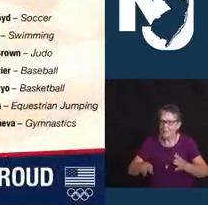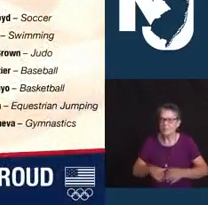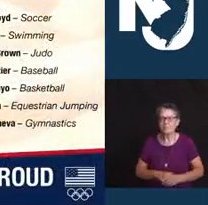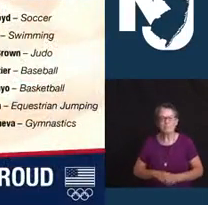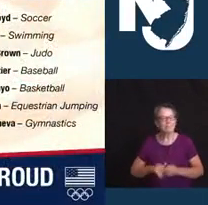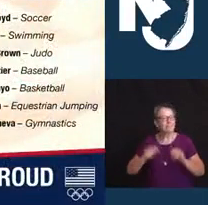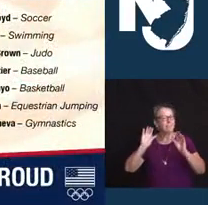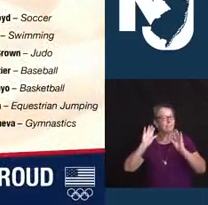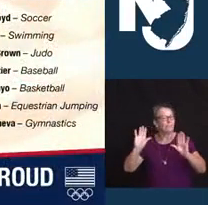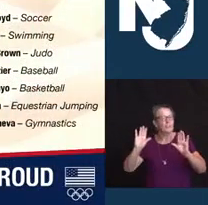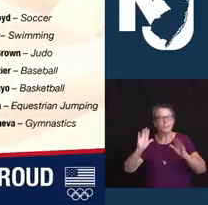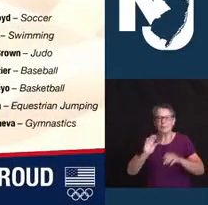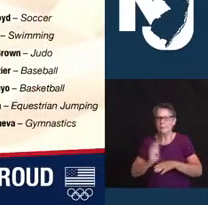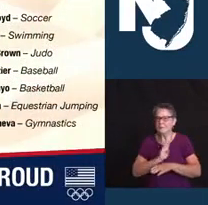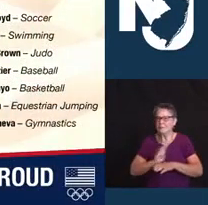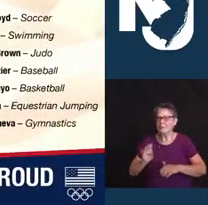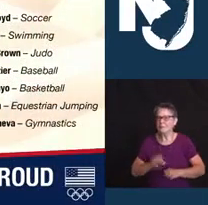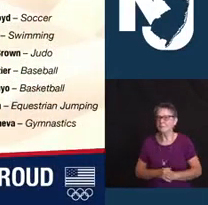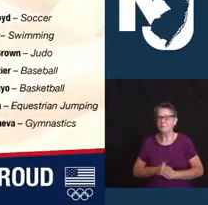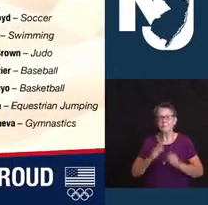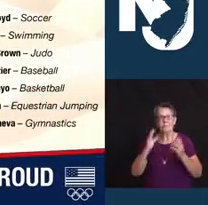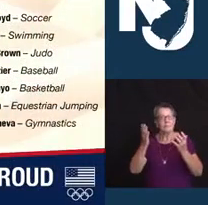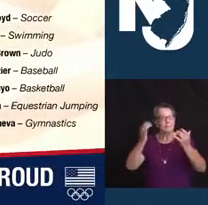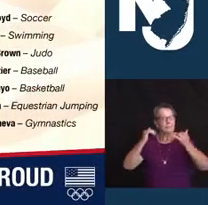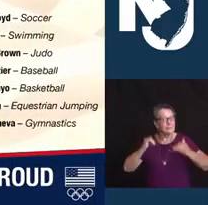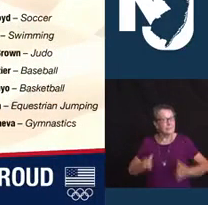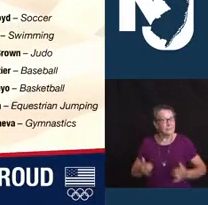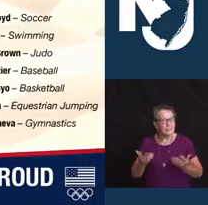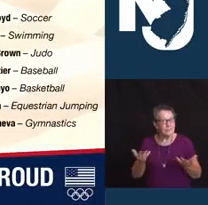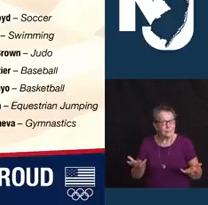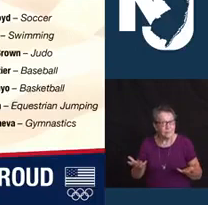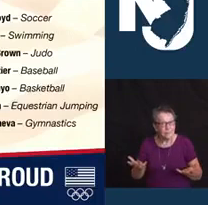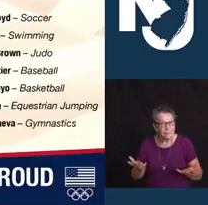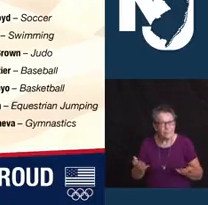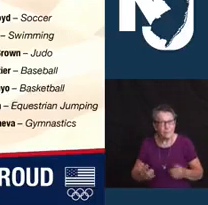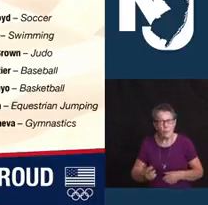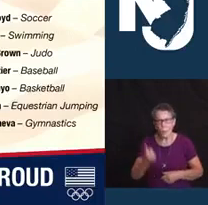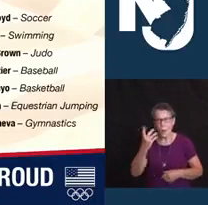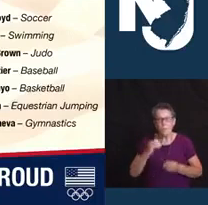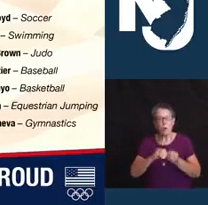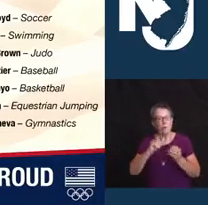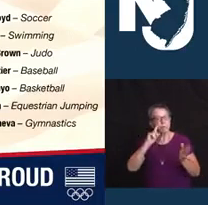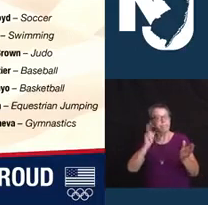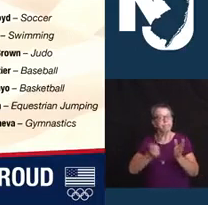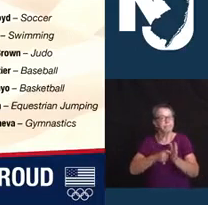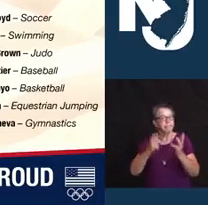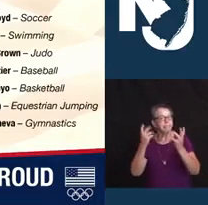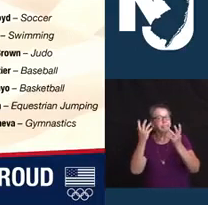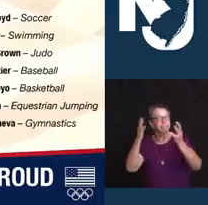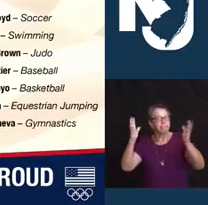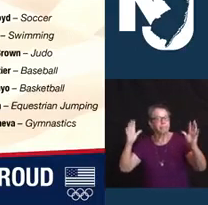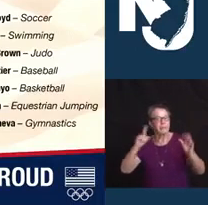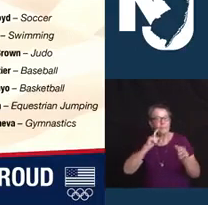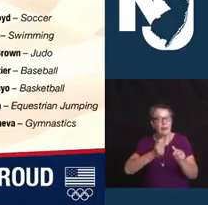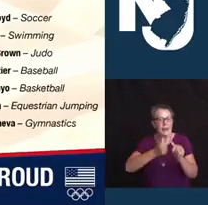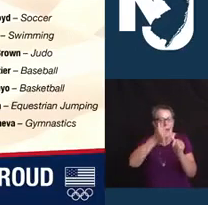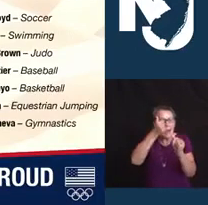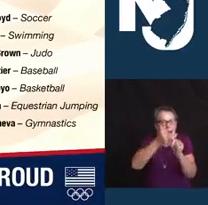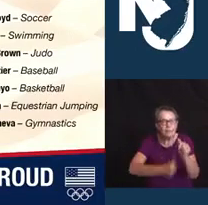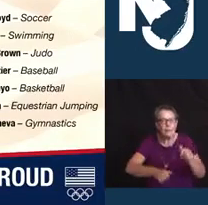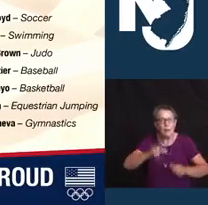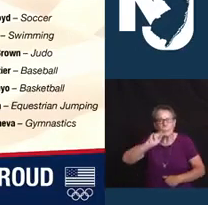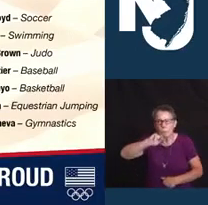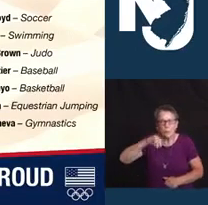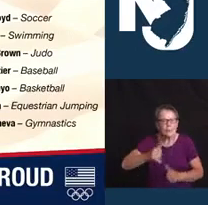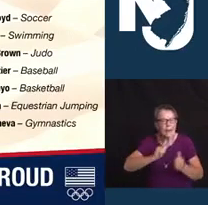Next, I want to send one last congratulations to every New Jersey athlete who represented our nation at the Tokyo Olympics, which closed